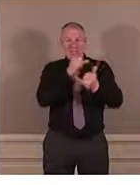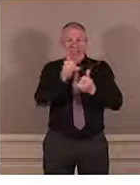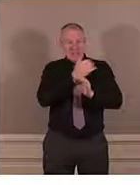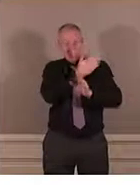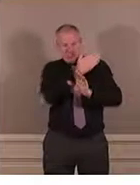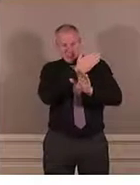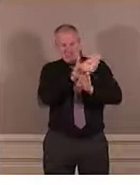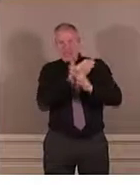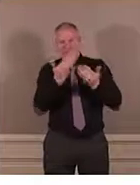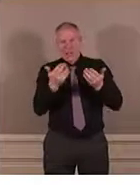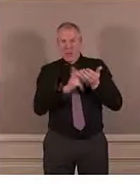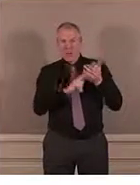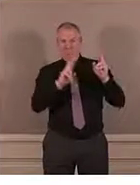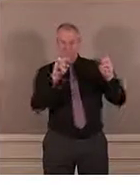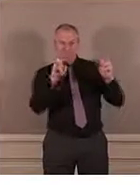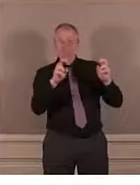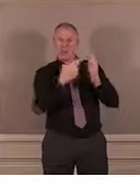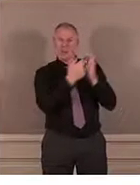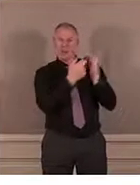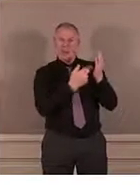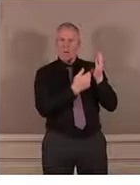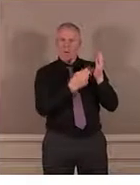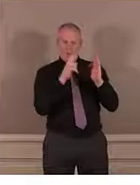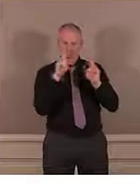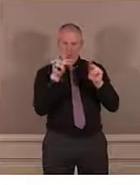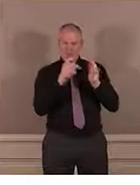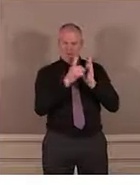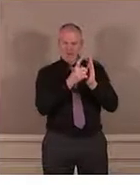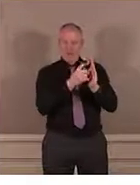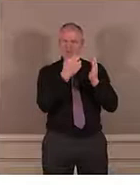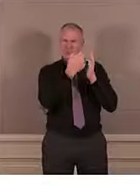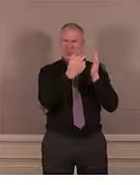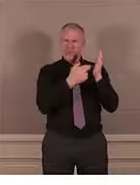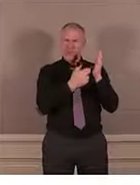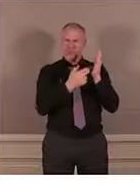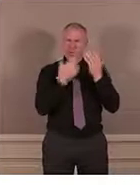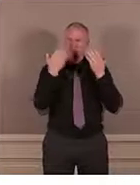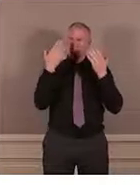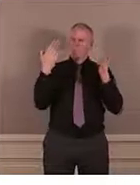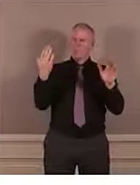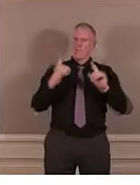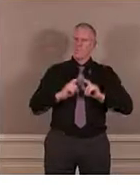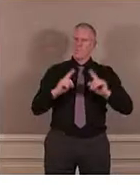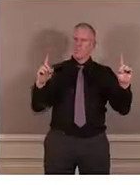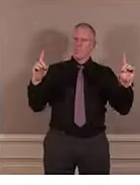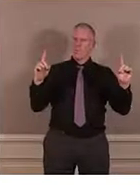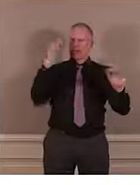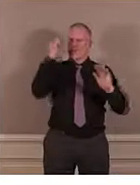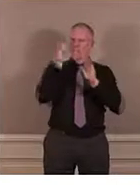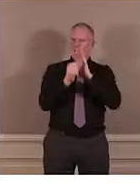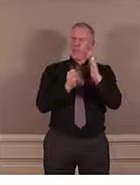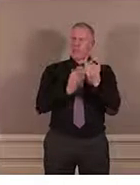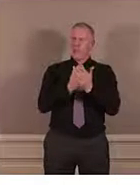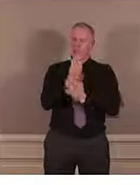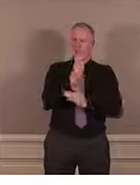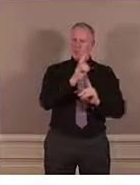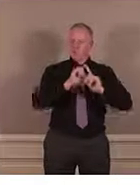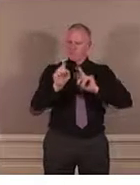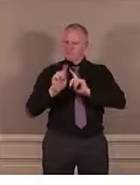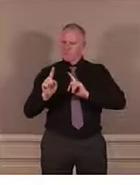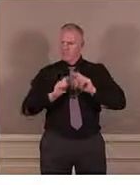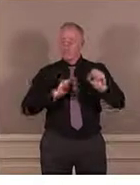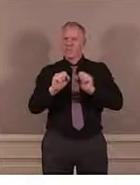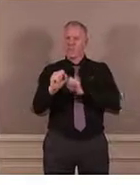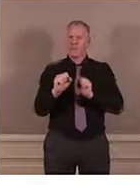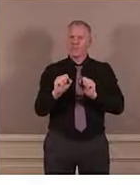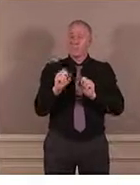and it really was a report that highlighted the striking differences in people's experiences of services, and it really did underline the need for